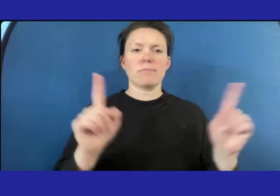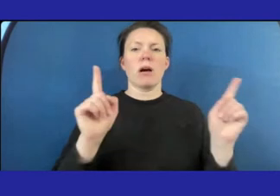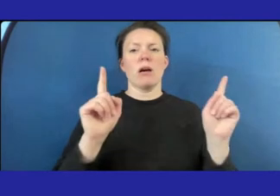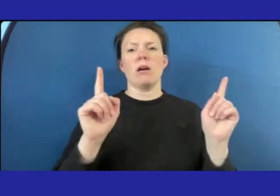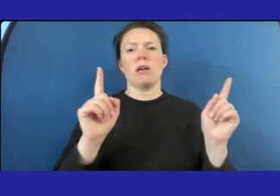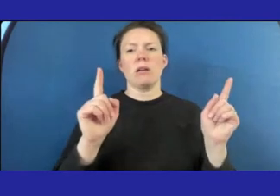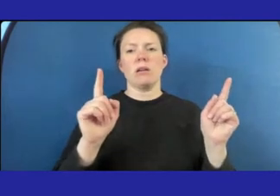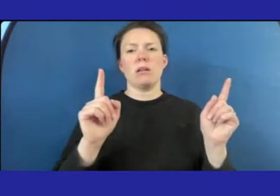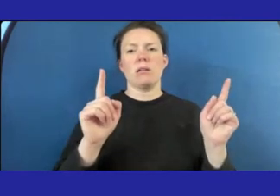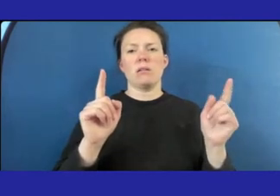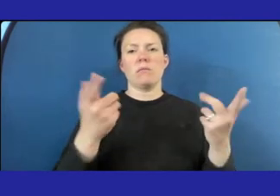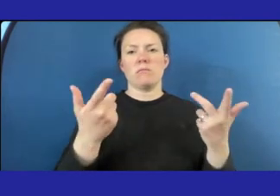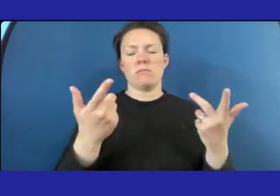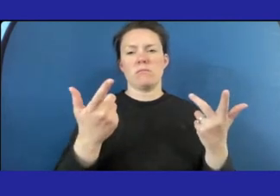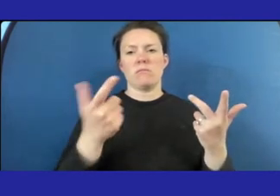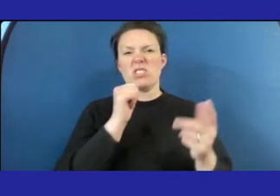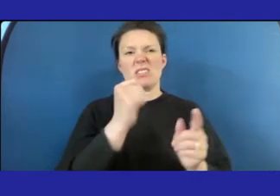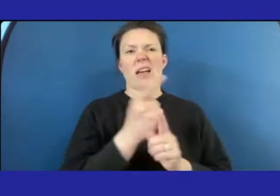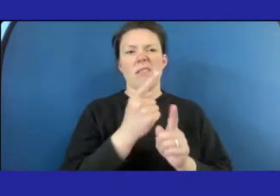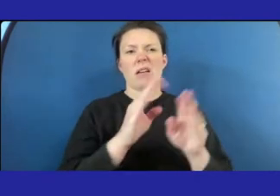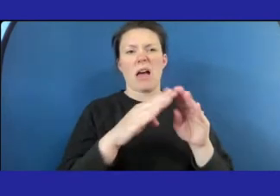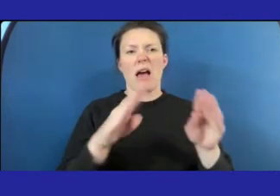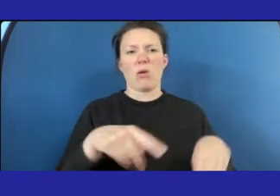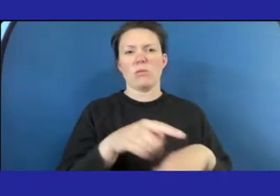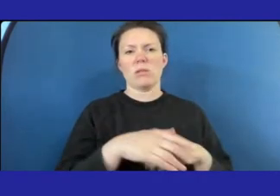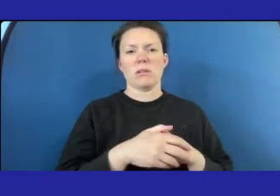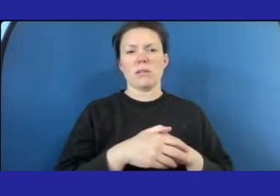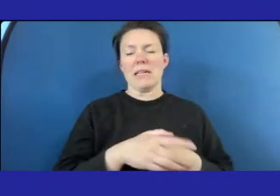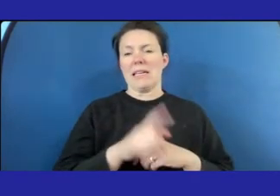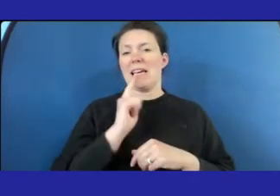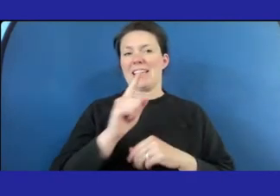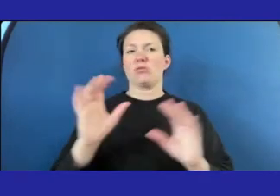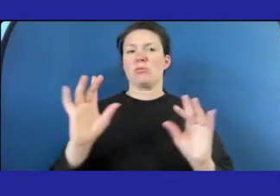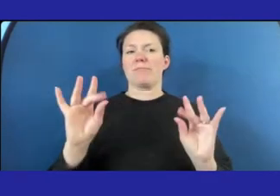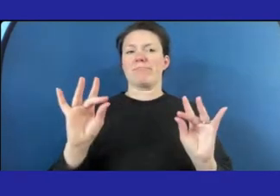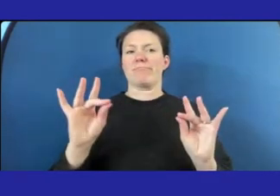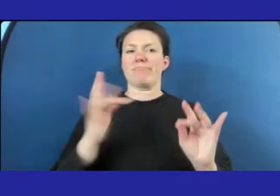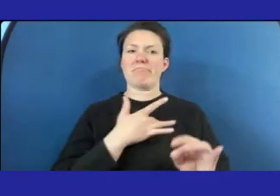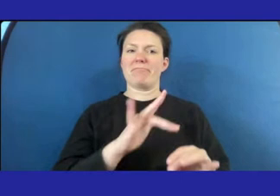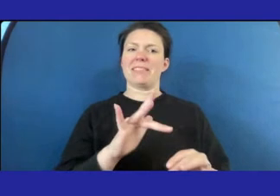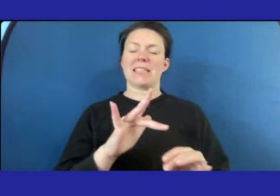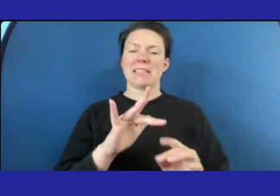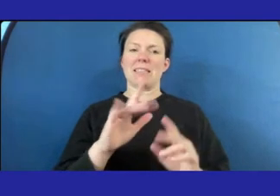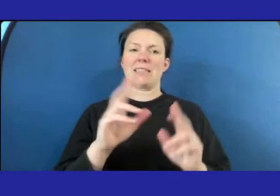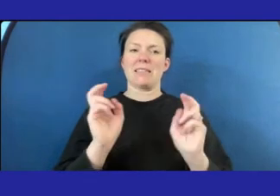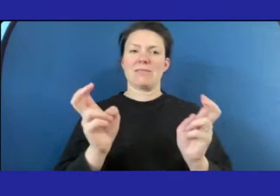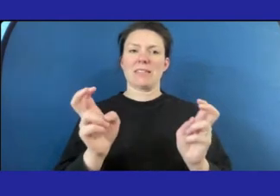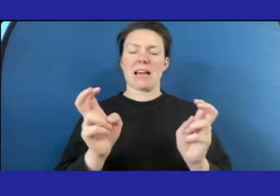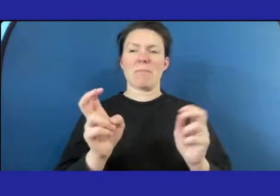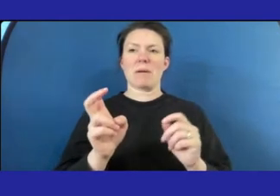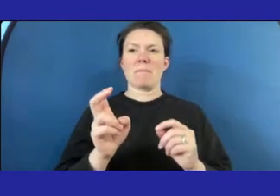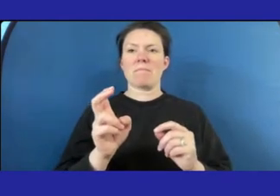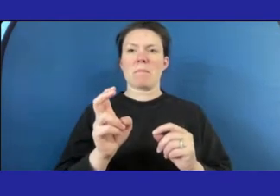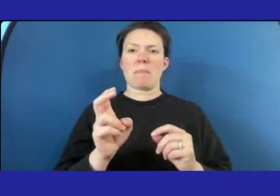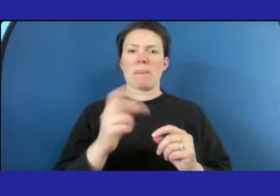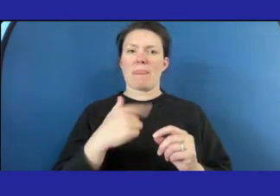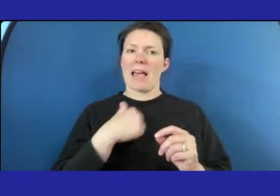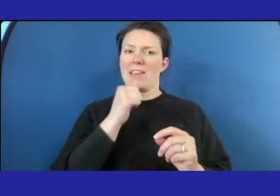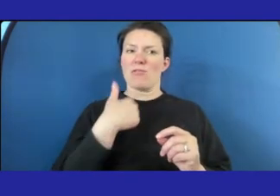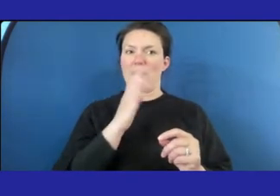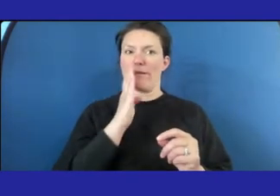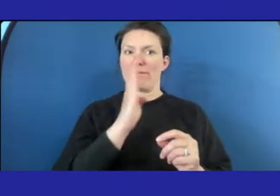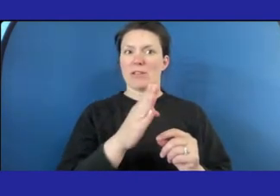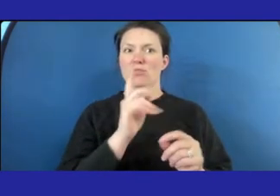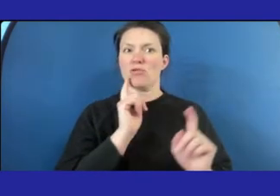qualify, right? It's a very hot topic, I would say. It's a hot topic. Okay. I don't know that I have the direct answer to that